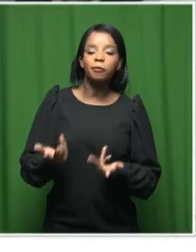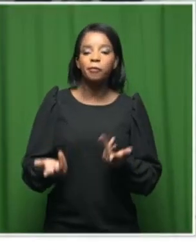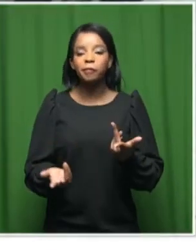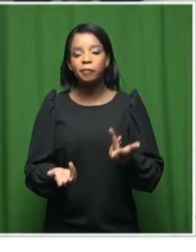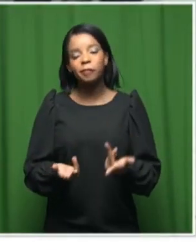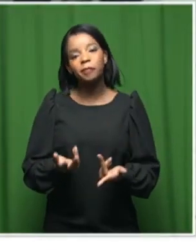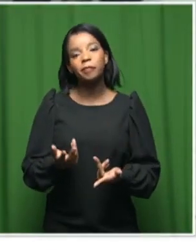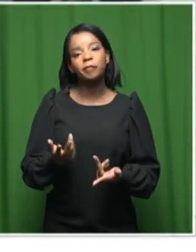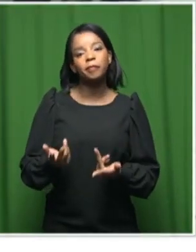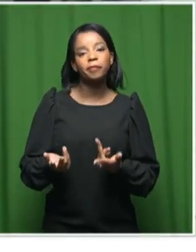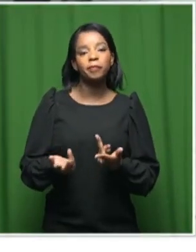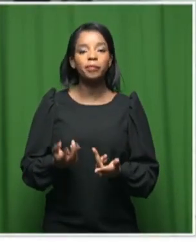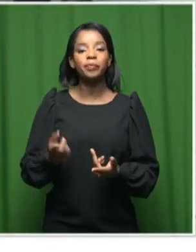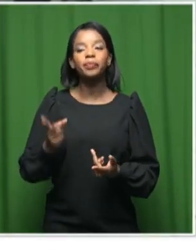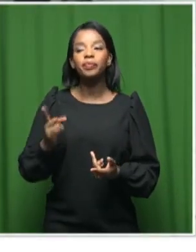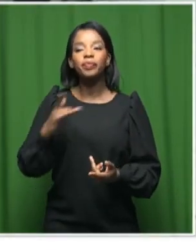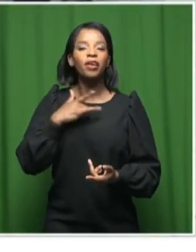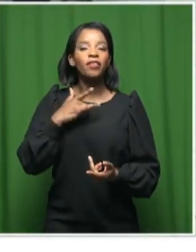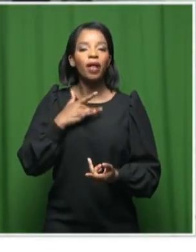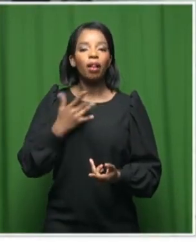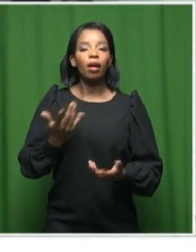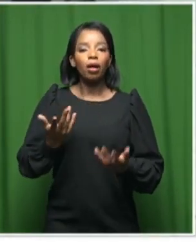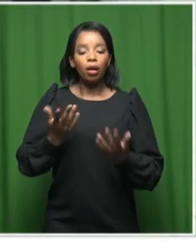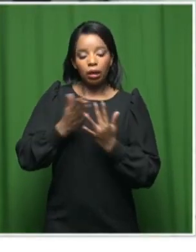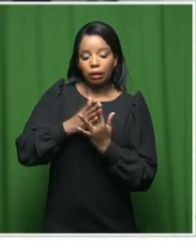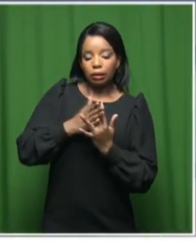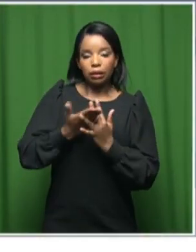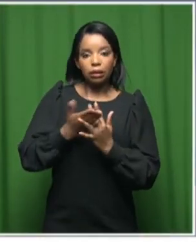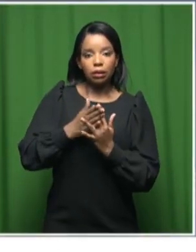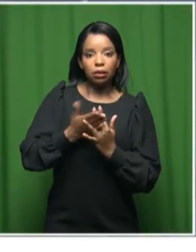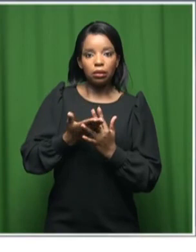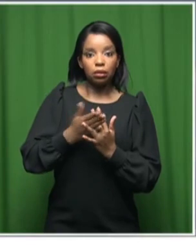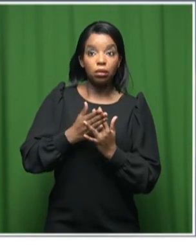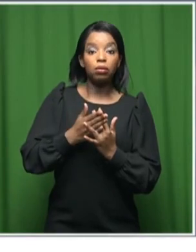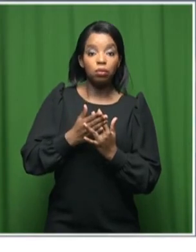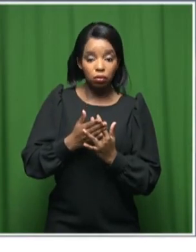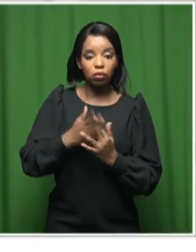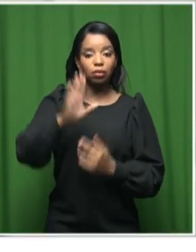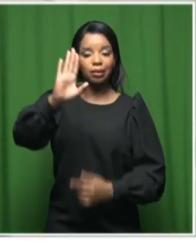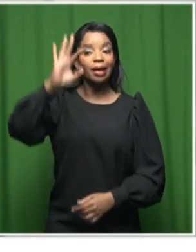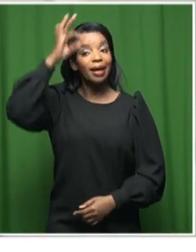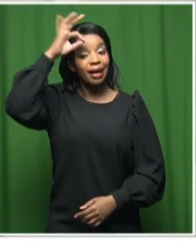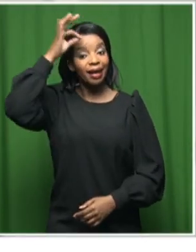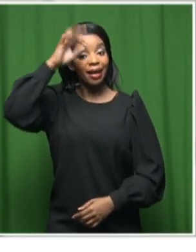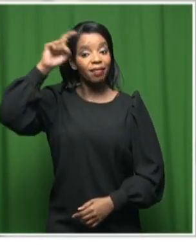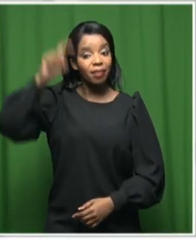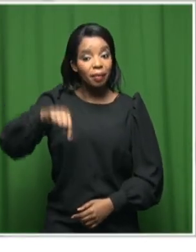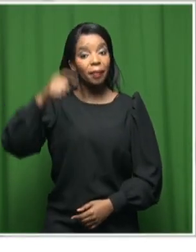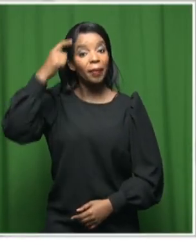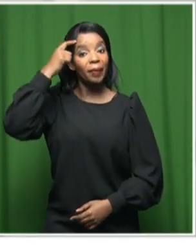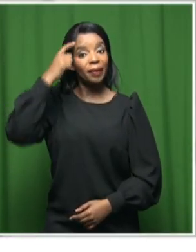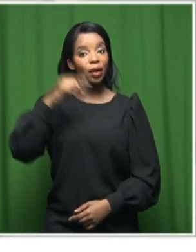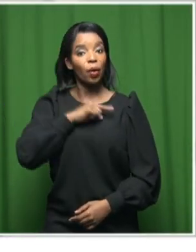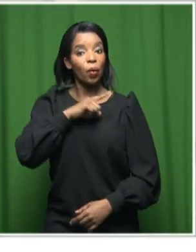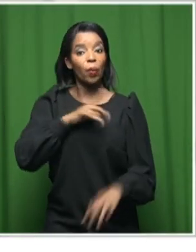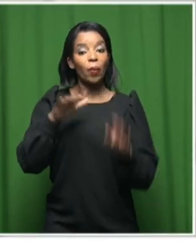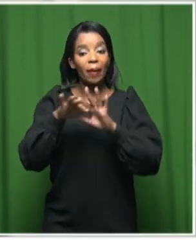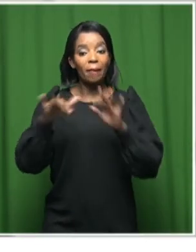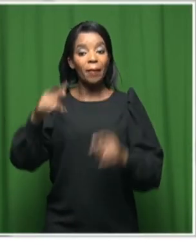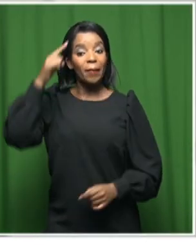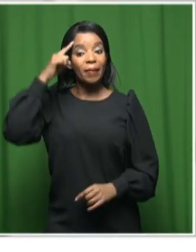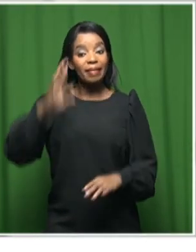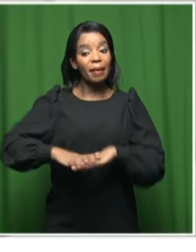fall in the gap, and government needs to think, and civil society needs to think hard on